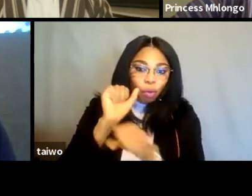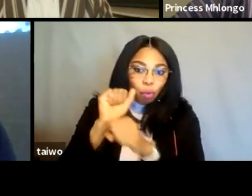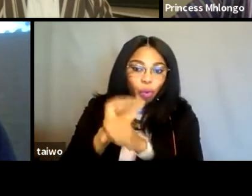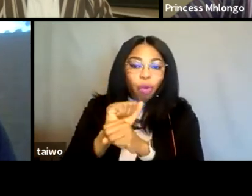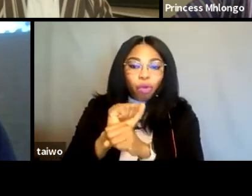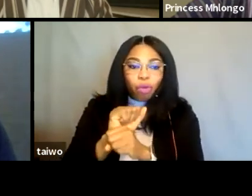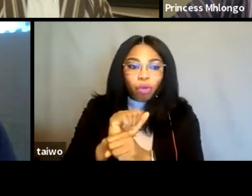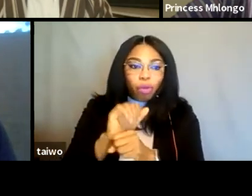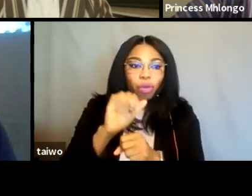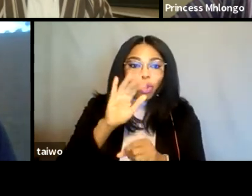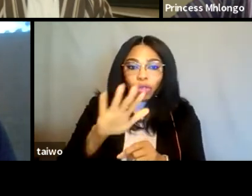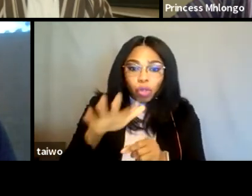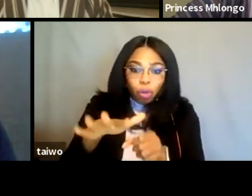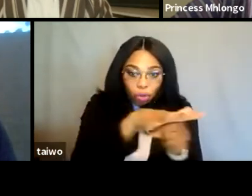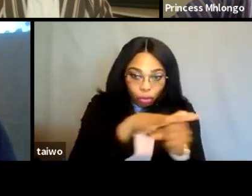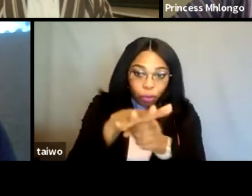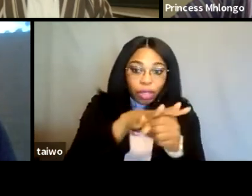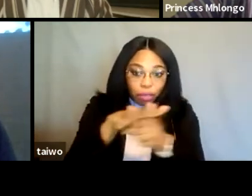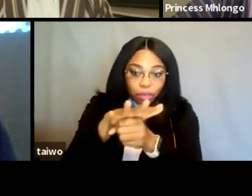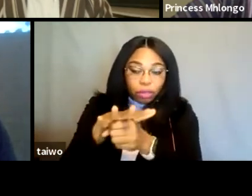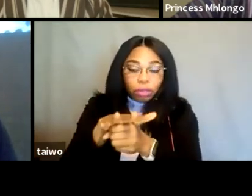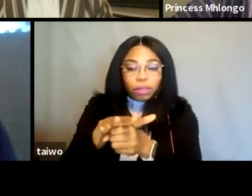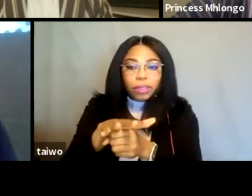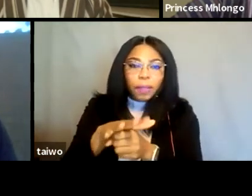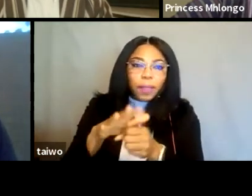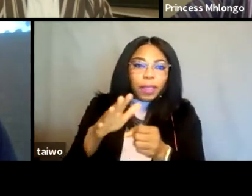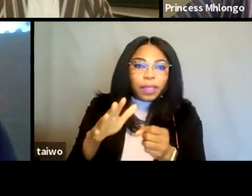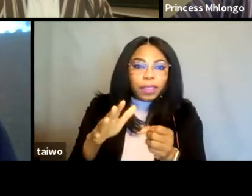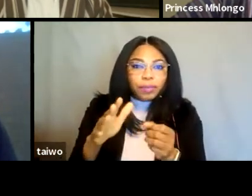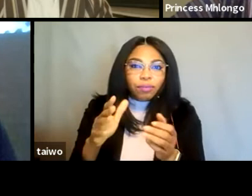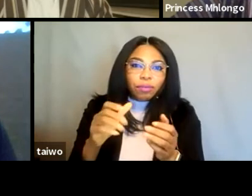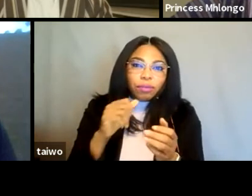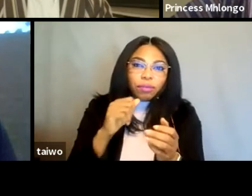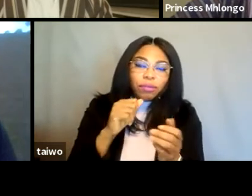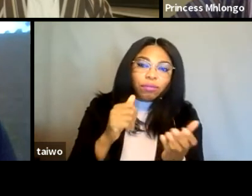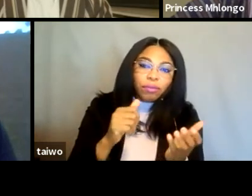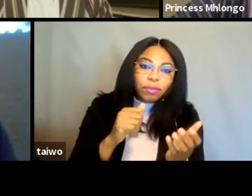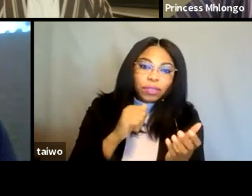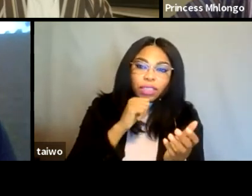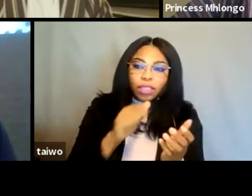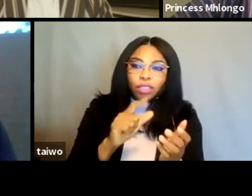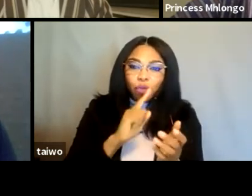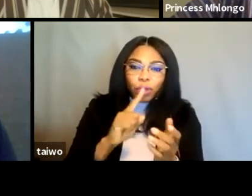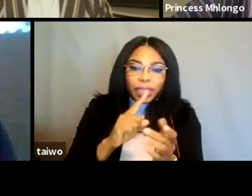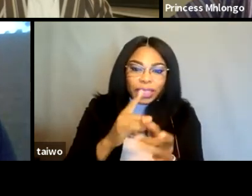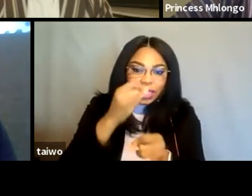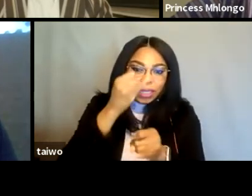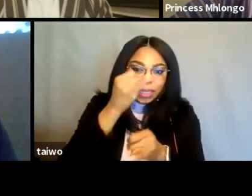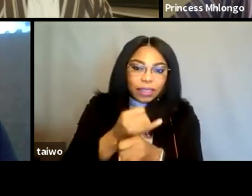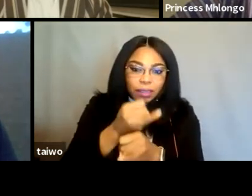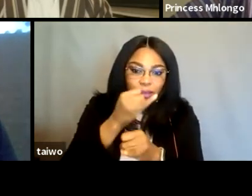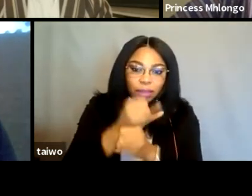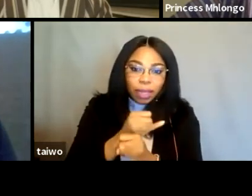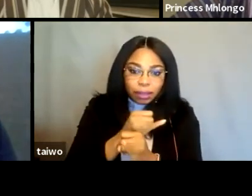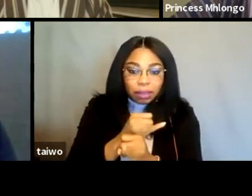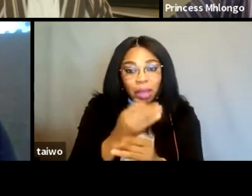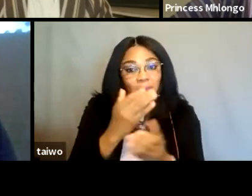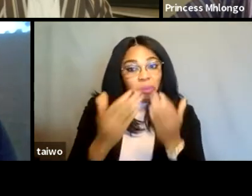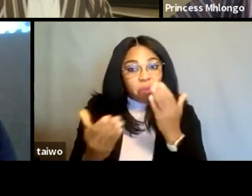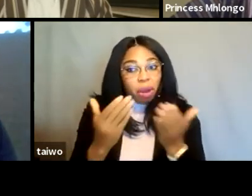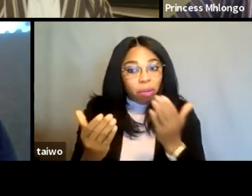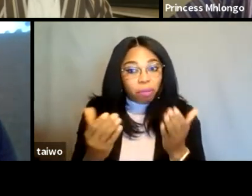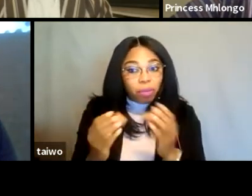and your location, it's not necessarily institutionalized, and perhaps there is